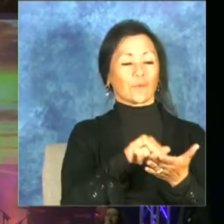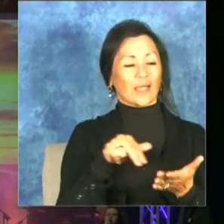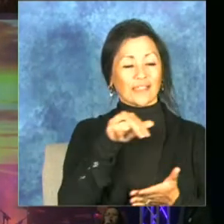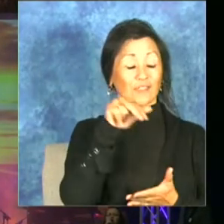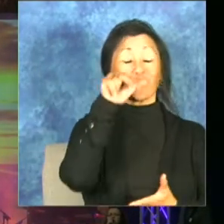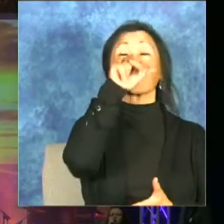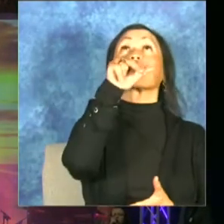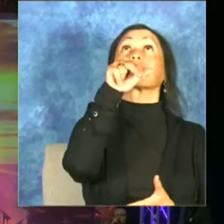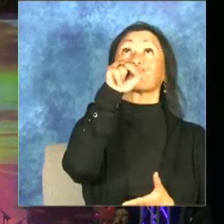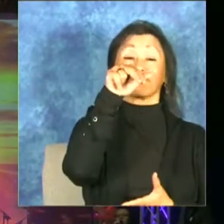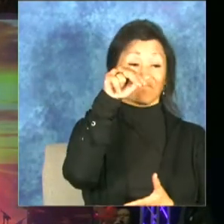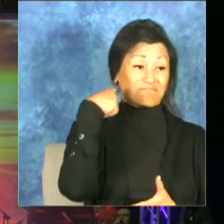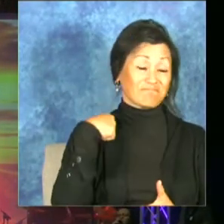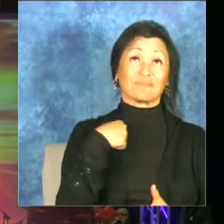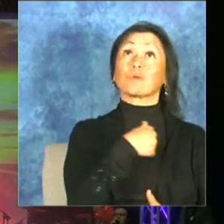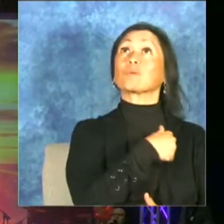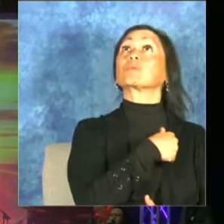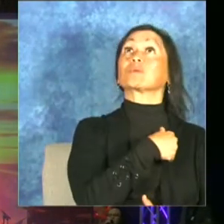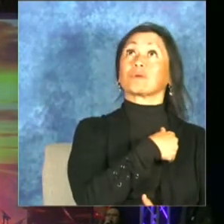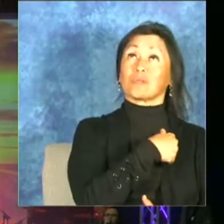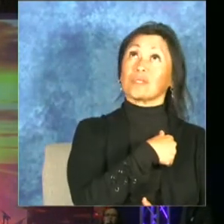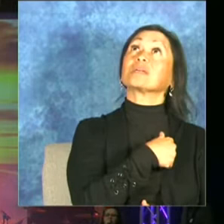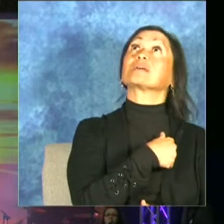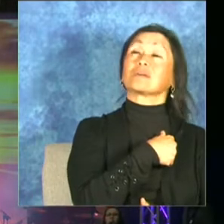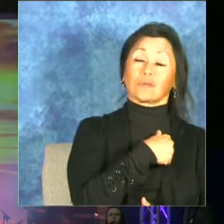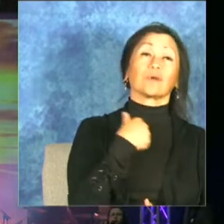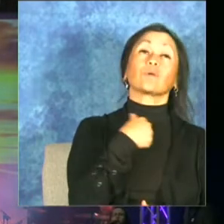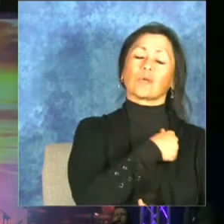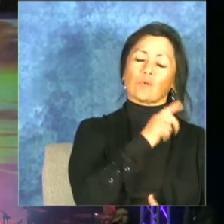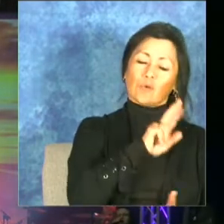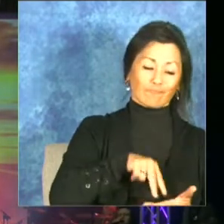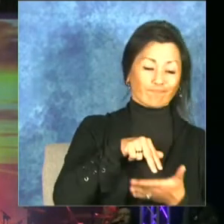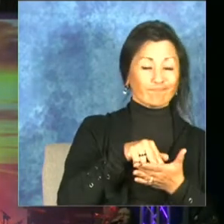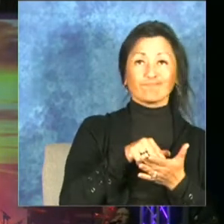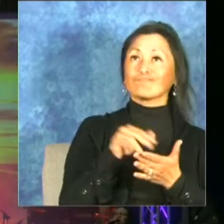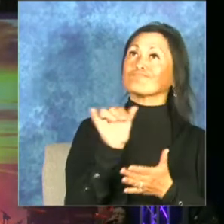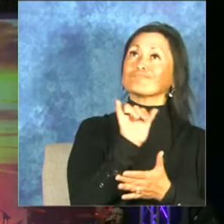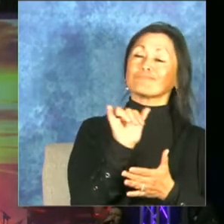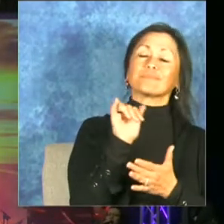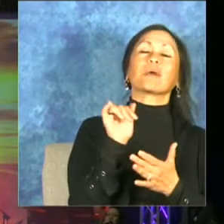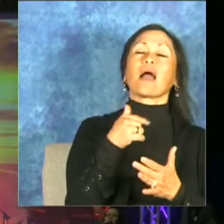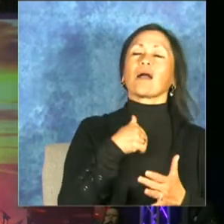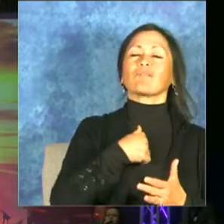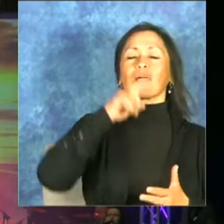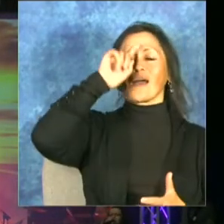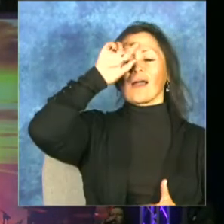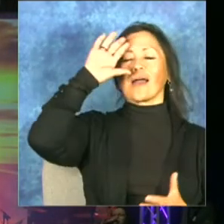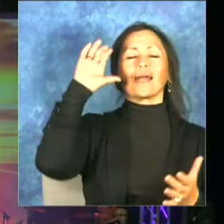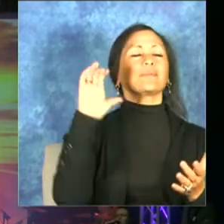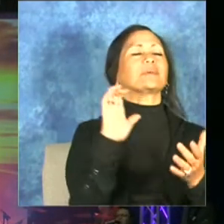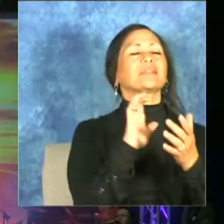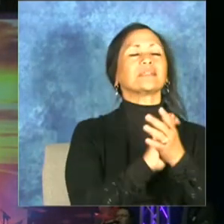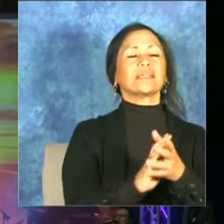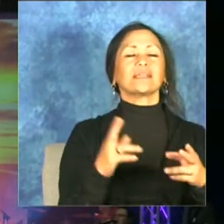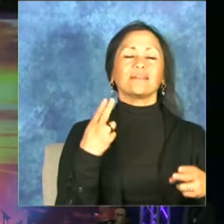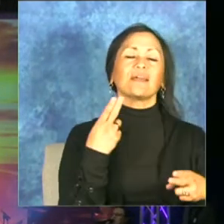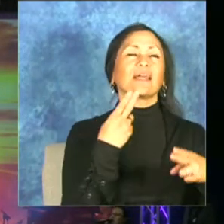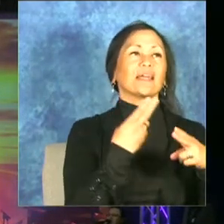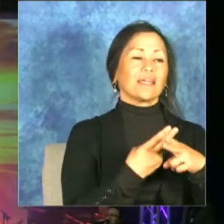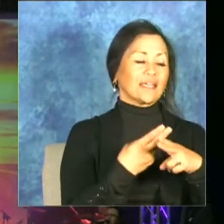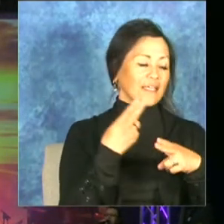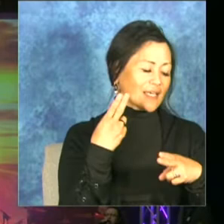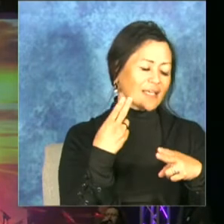in the resurrection, that we will rise again. For I